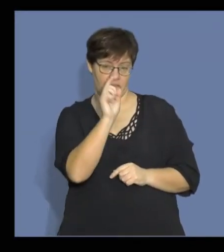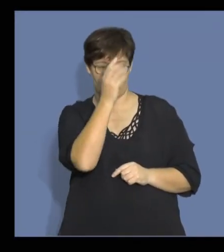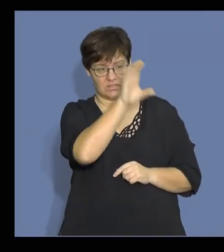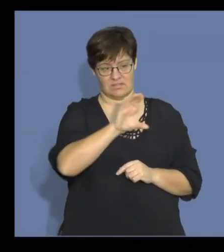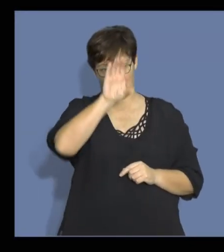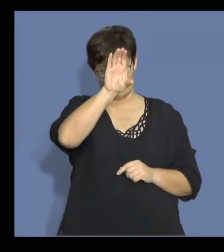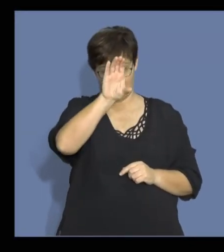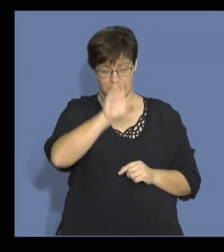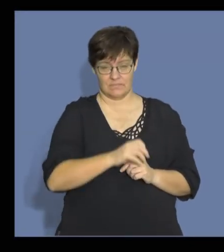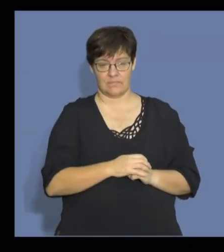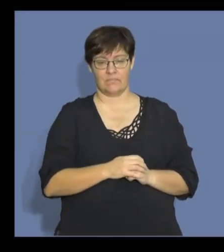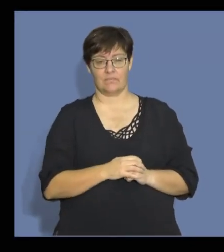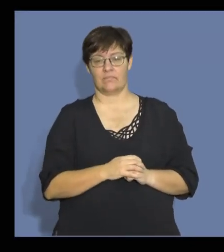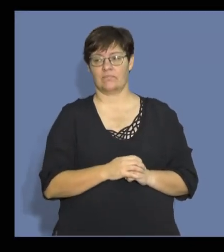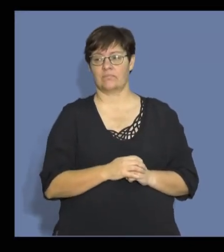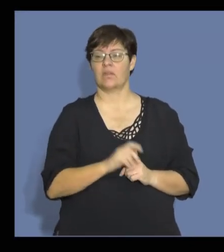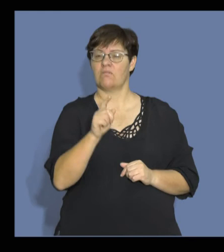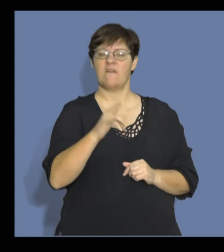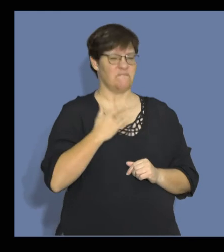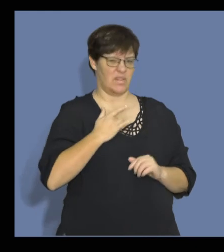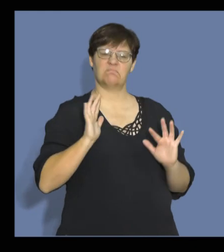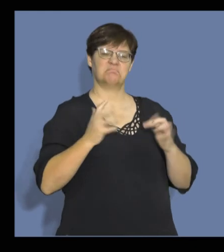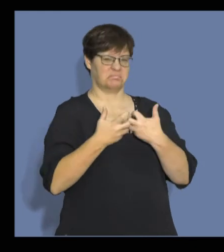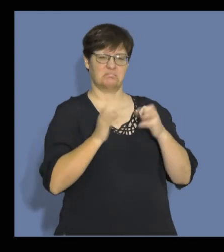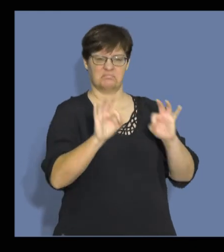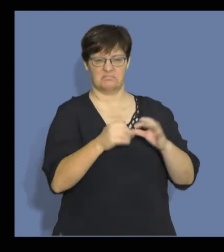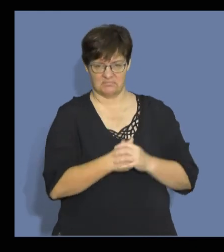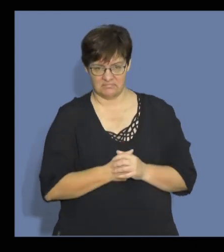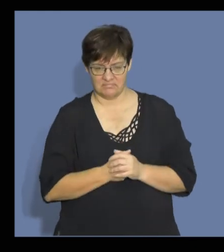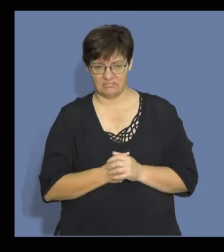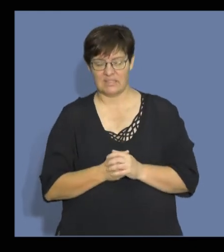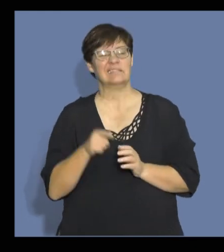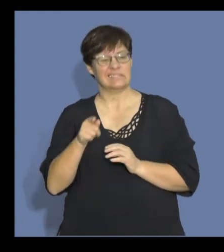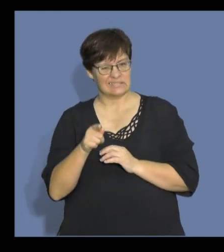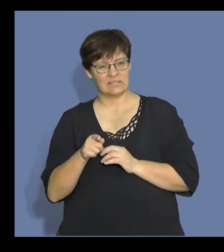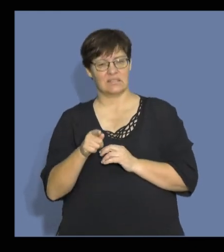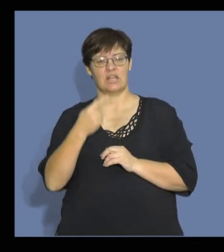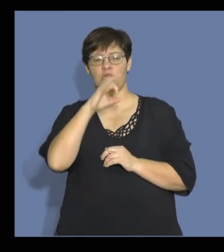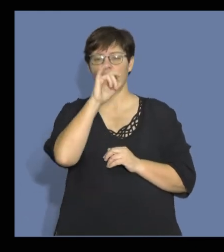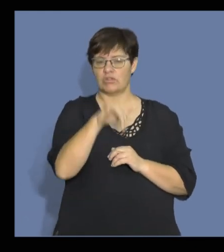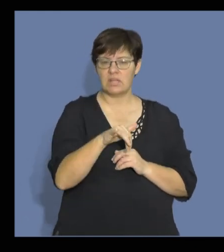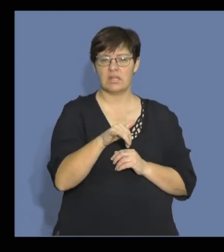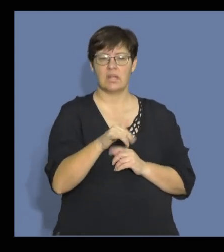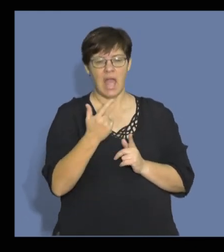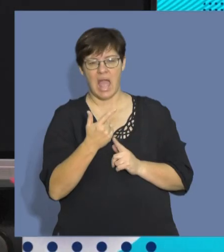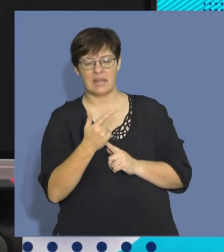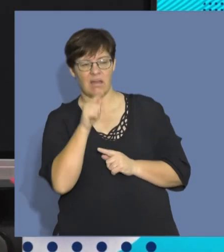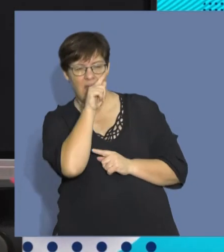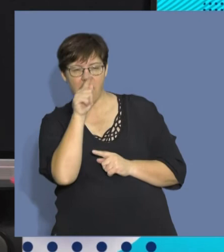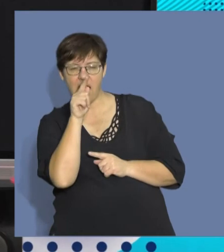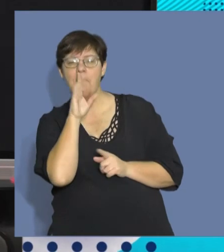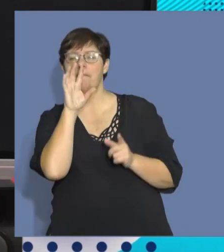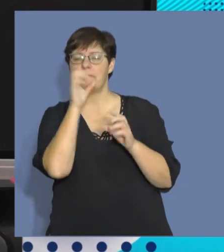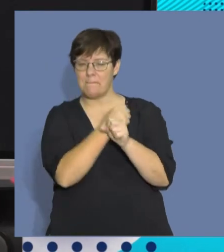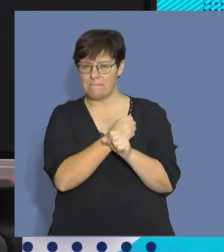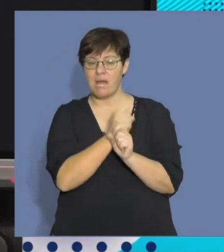so this answer feels right. It feels right. And that's the nice thing about geometry and analytical geometry, is